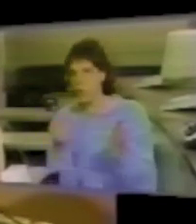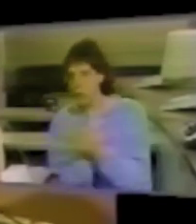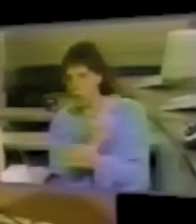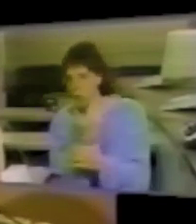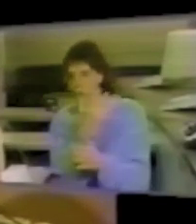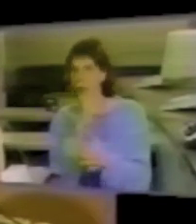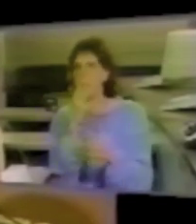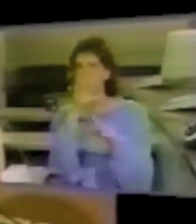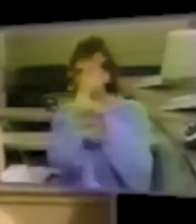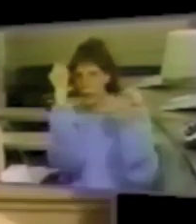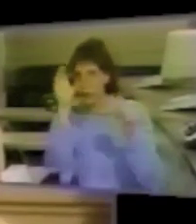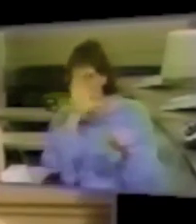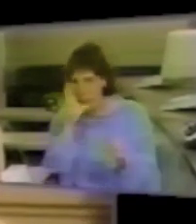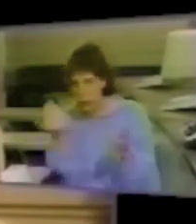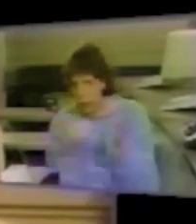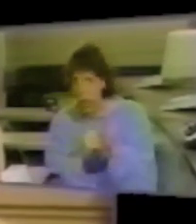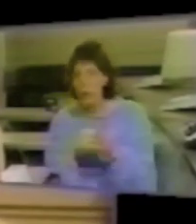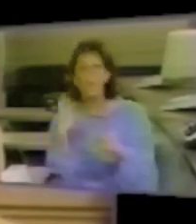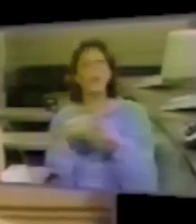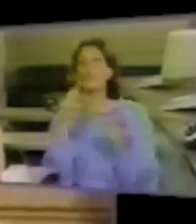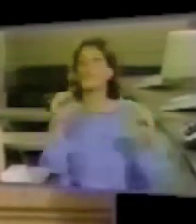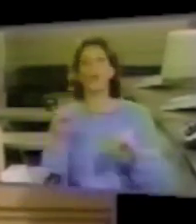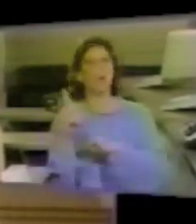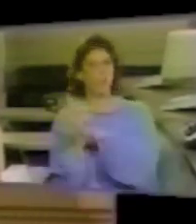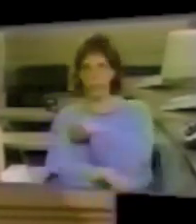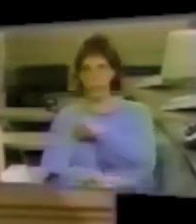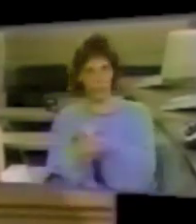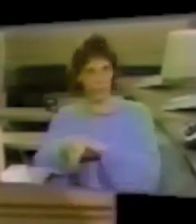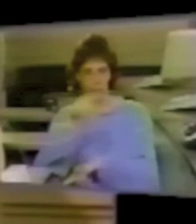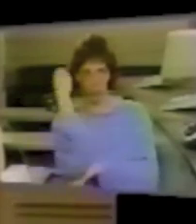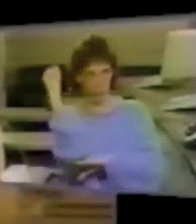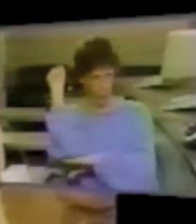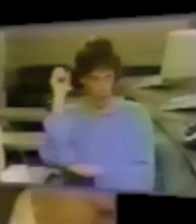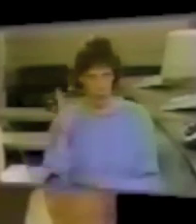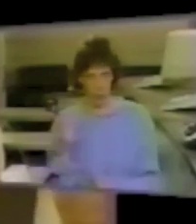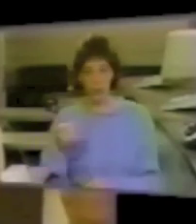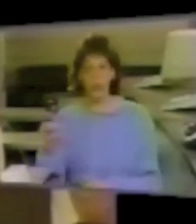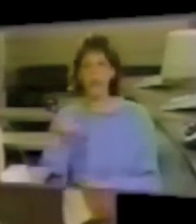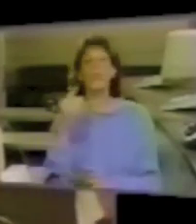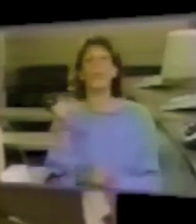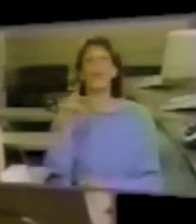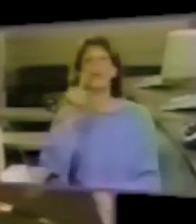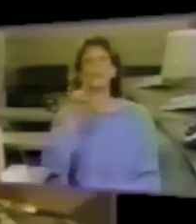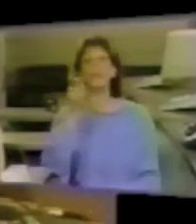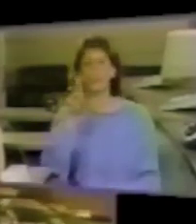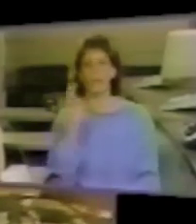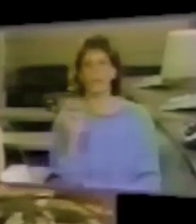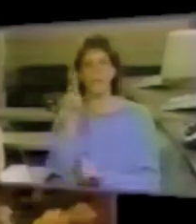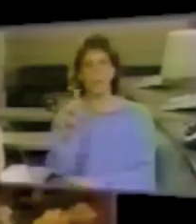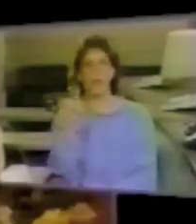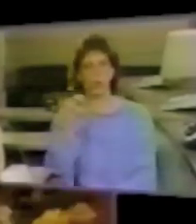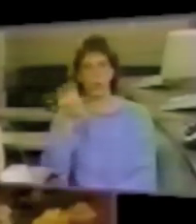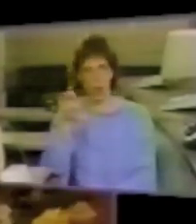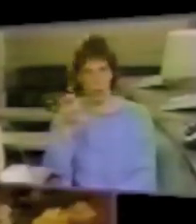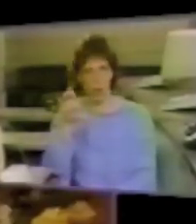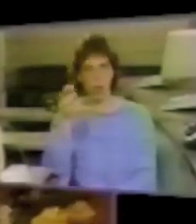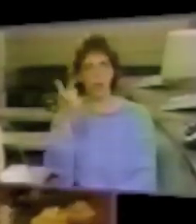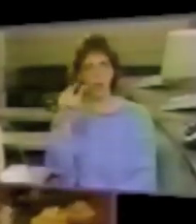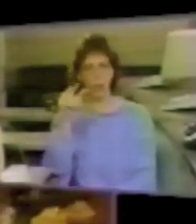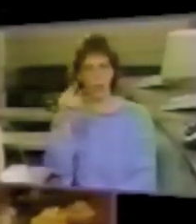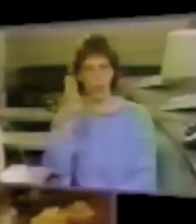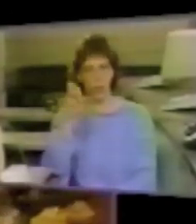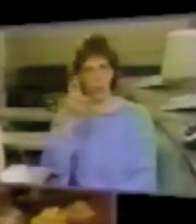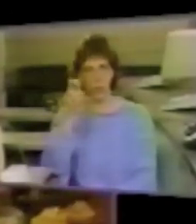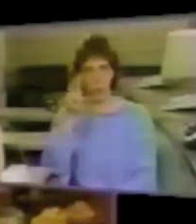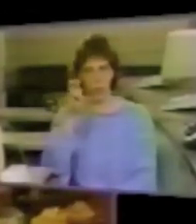the protesters. As for Zinsser, she is returning to the University of North Carolina at Greensboro to her former position